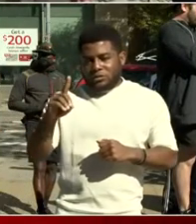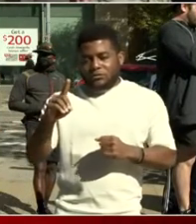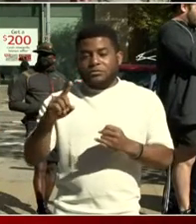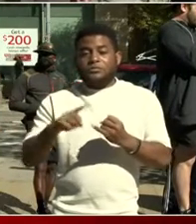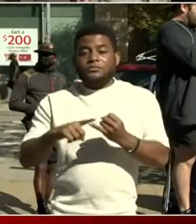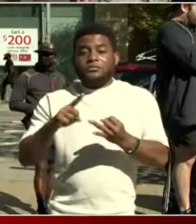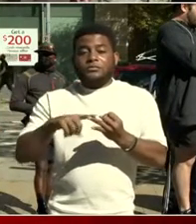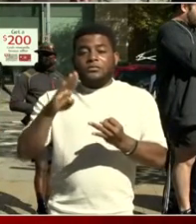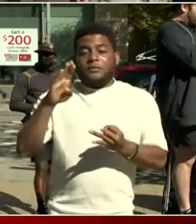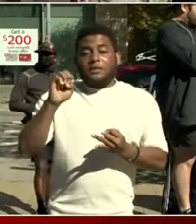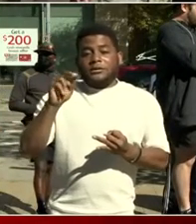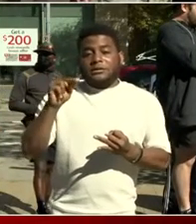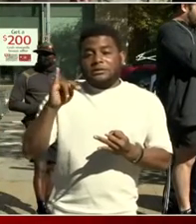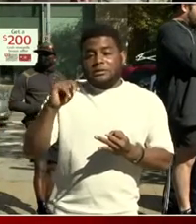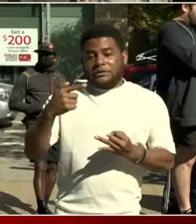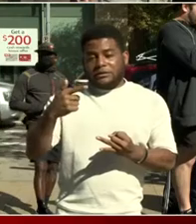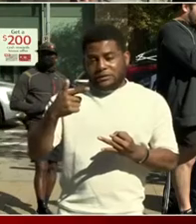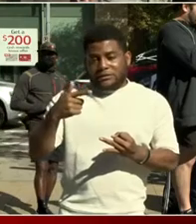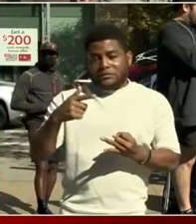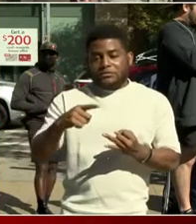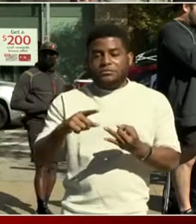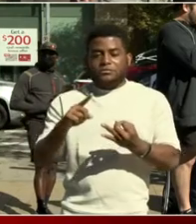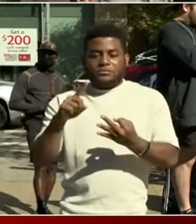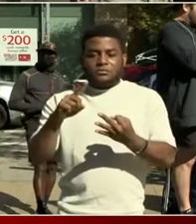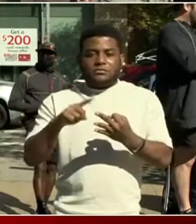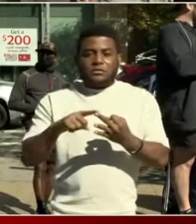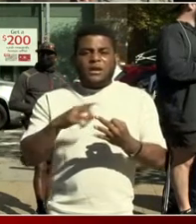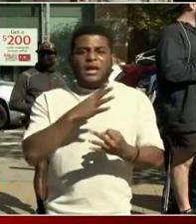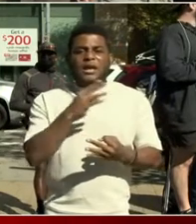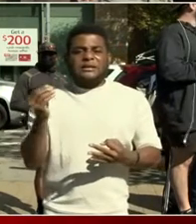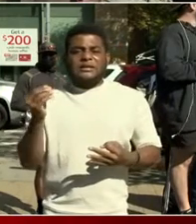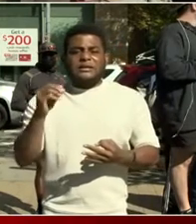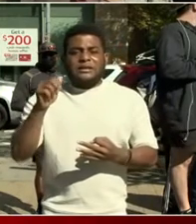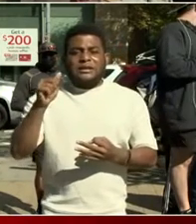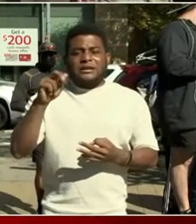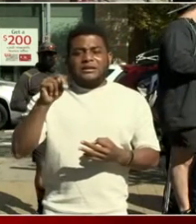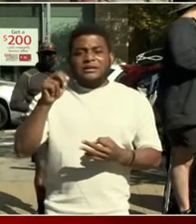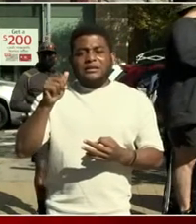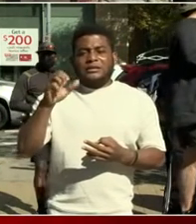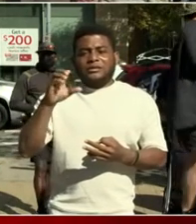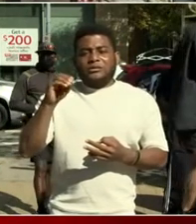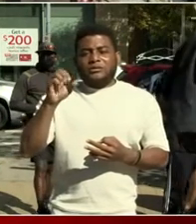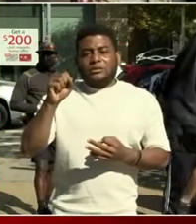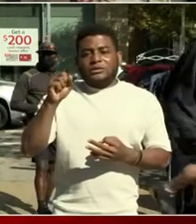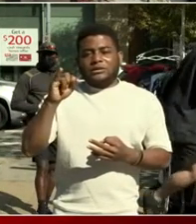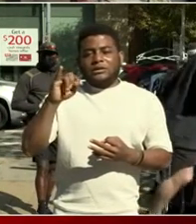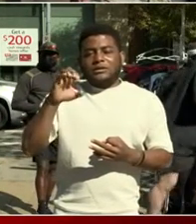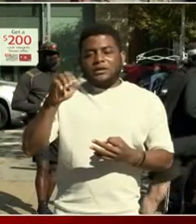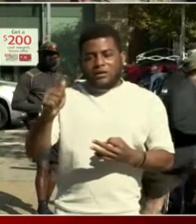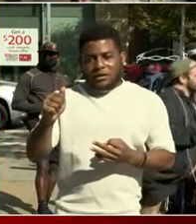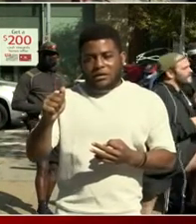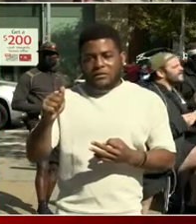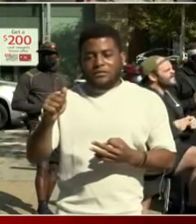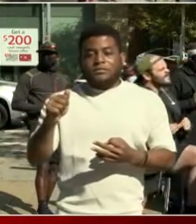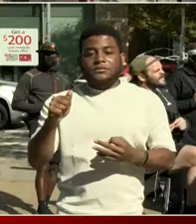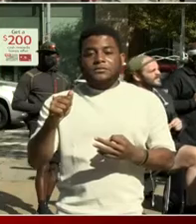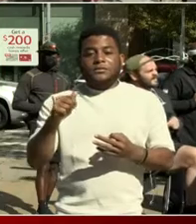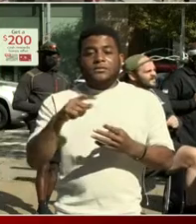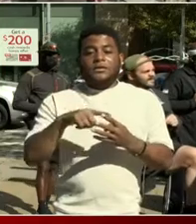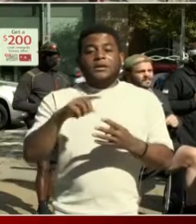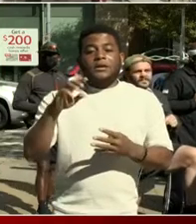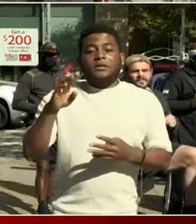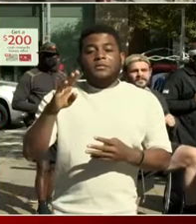Ward 7, historic Anacostia and Washington Highlands, Bellevue neighborhoods in Ward